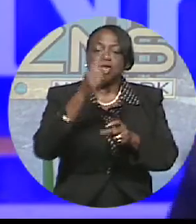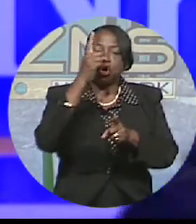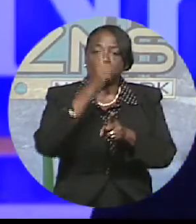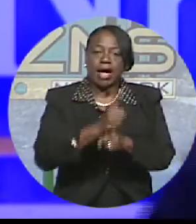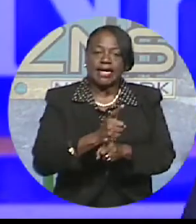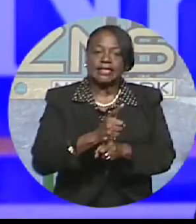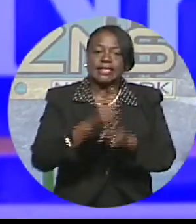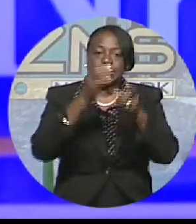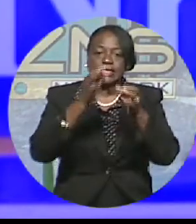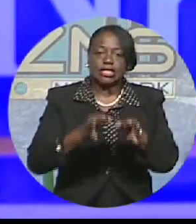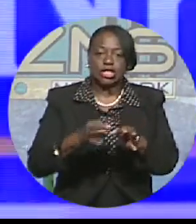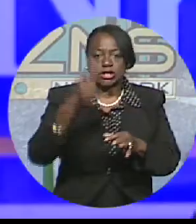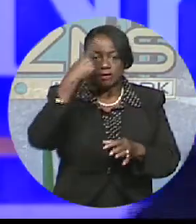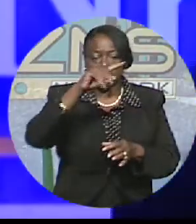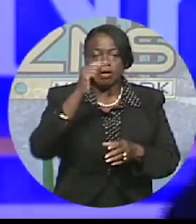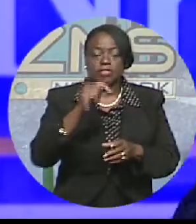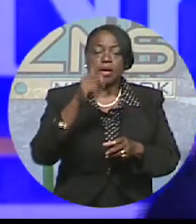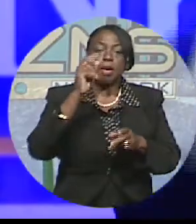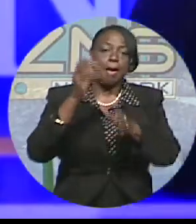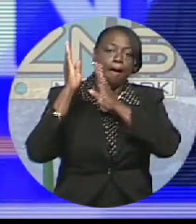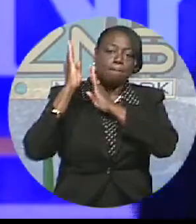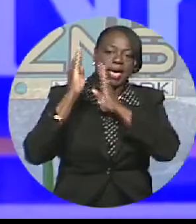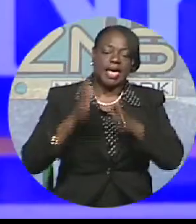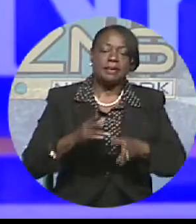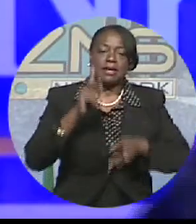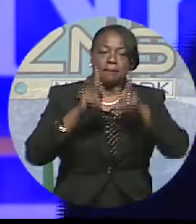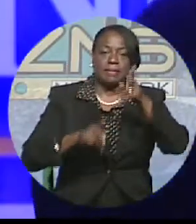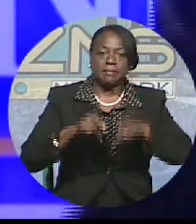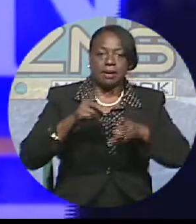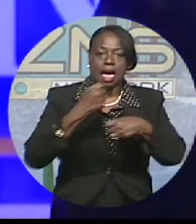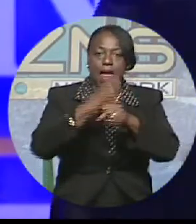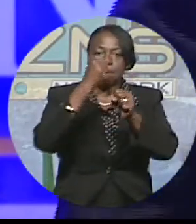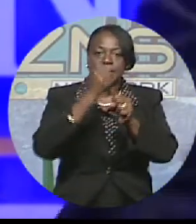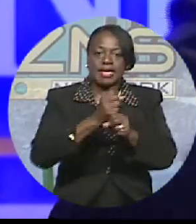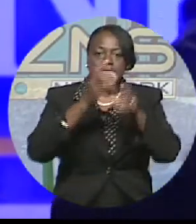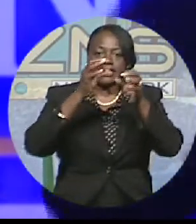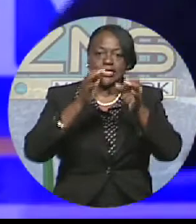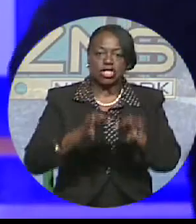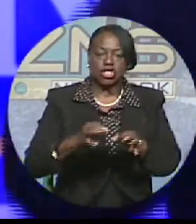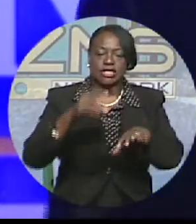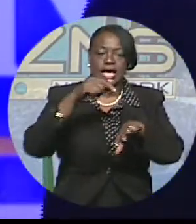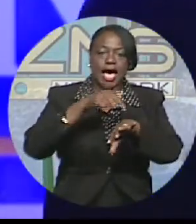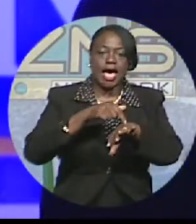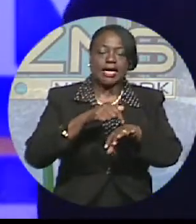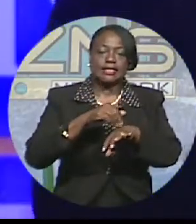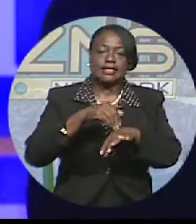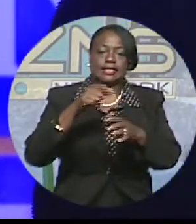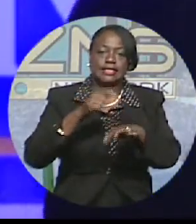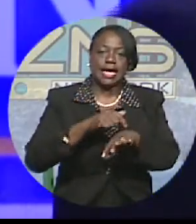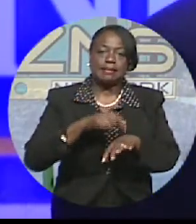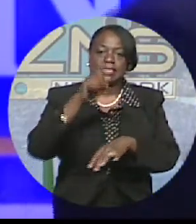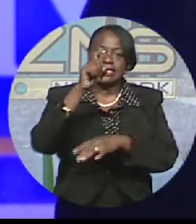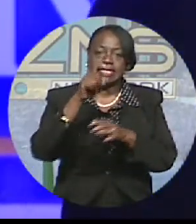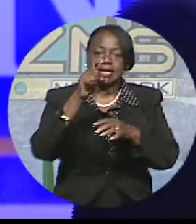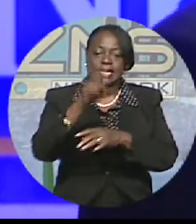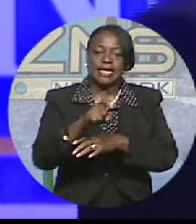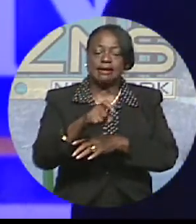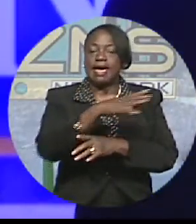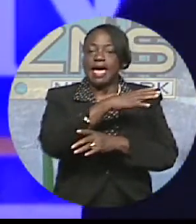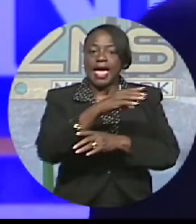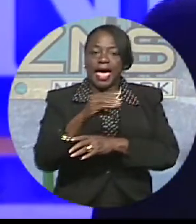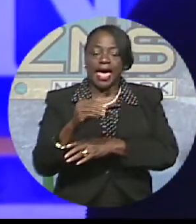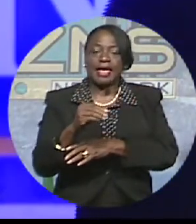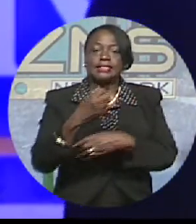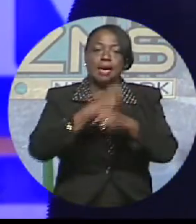the Bahamian people, and making those decisions at the time it is required, and also